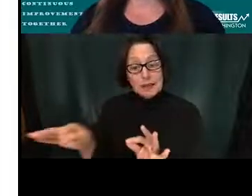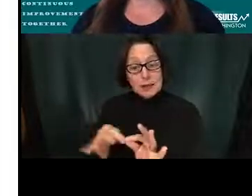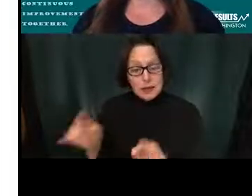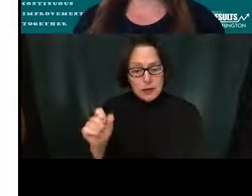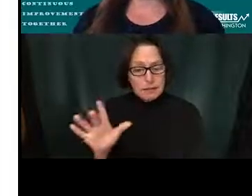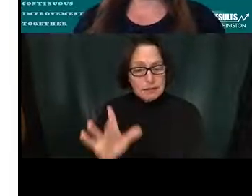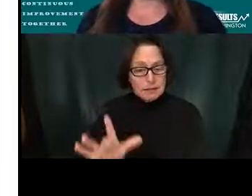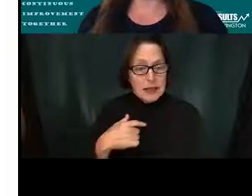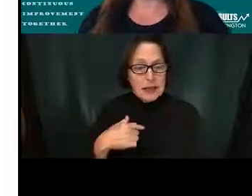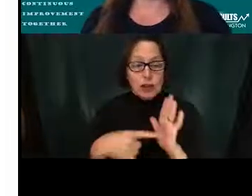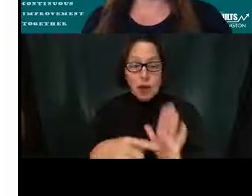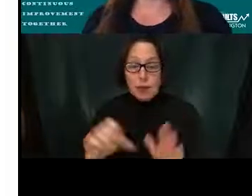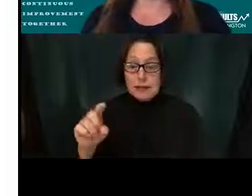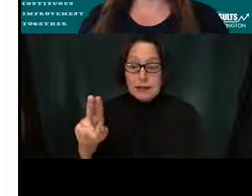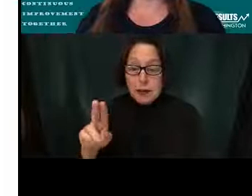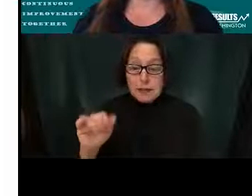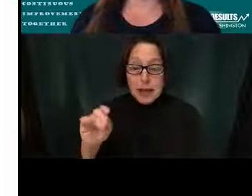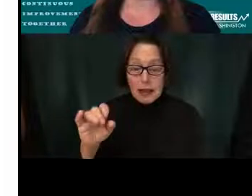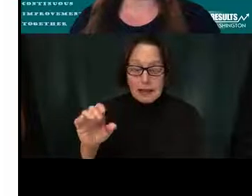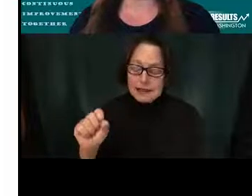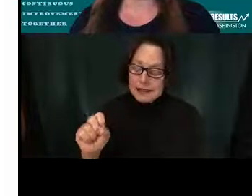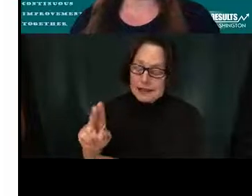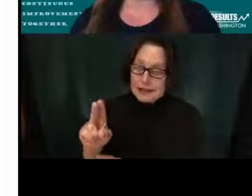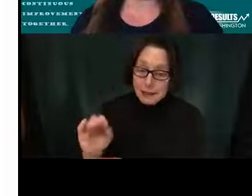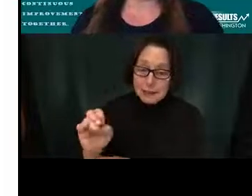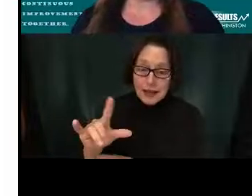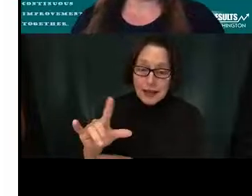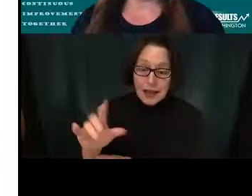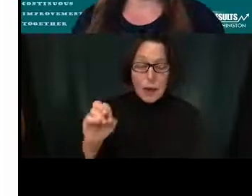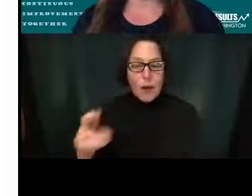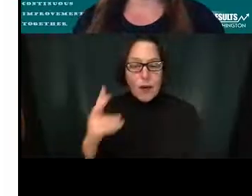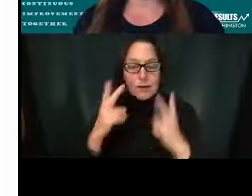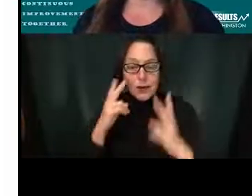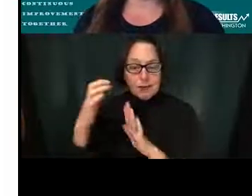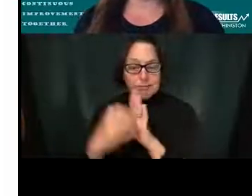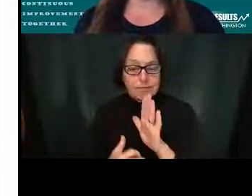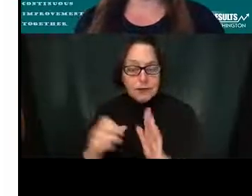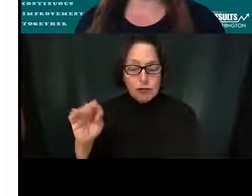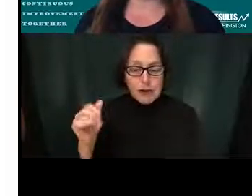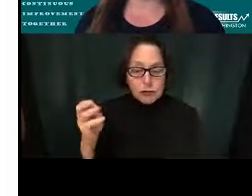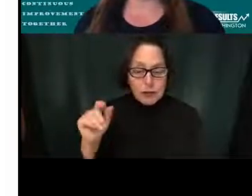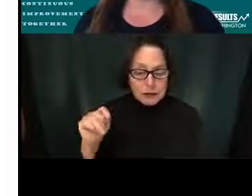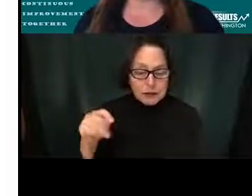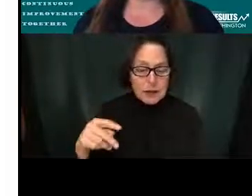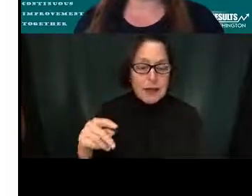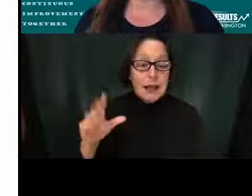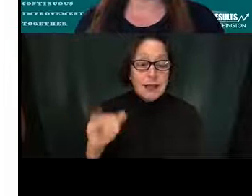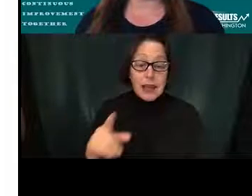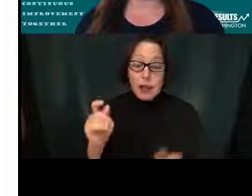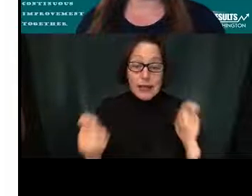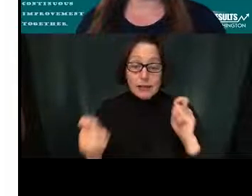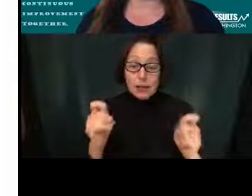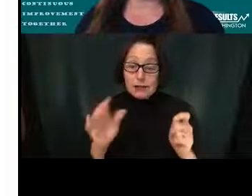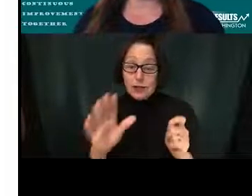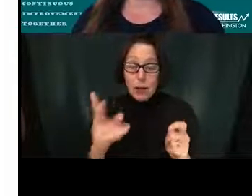select Show Subtitle, or you can view the full transcript. You can also adjust your view to make the presentation or the